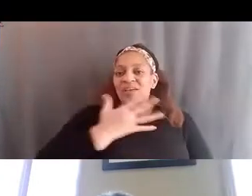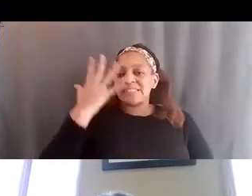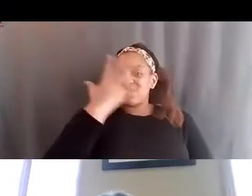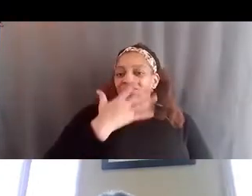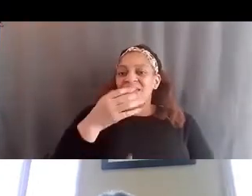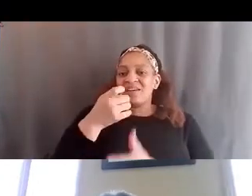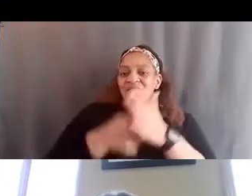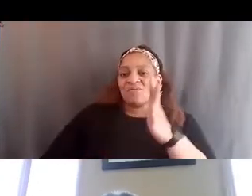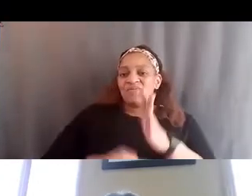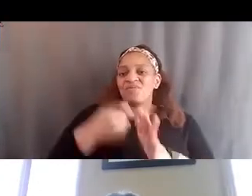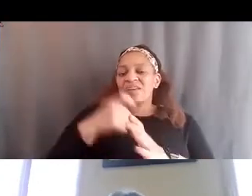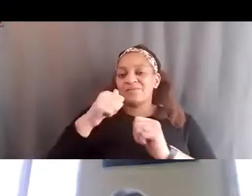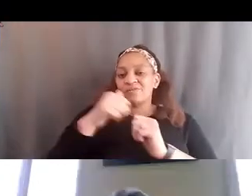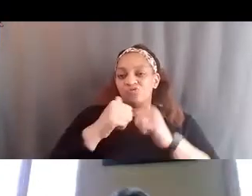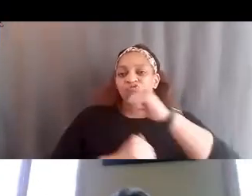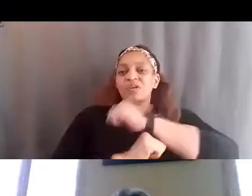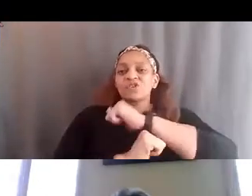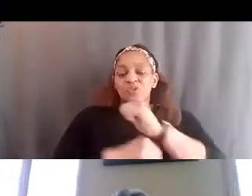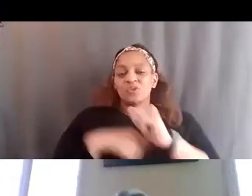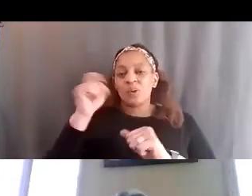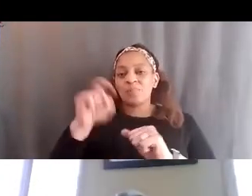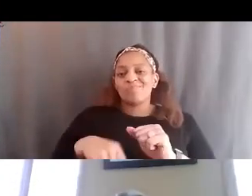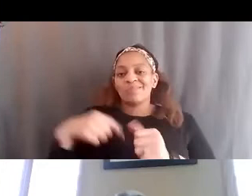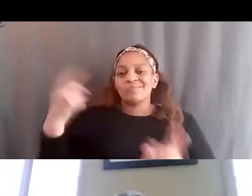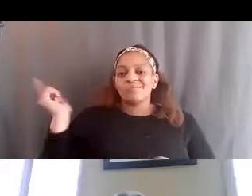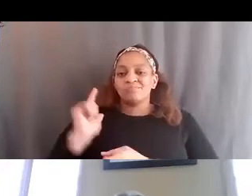payment structures. Next slide.